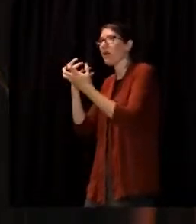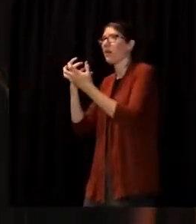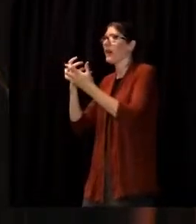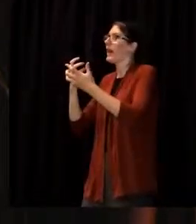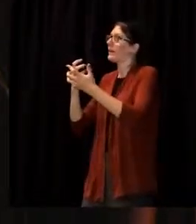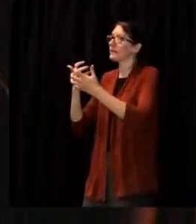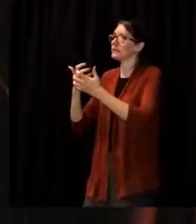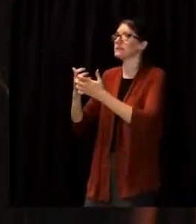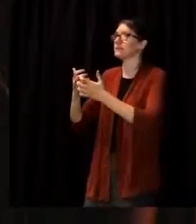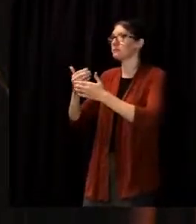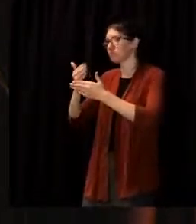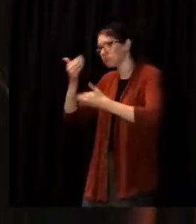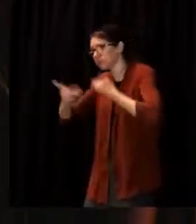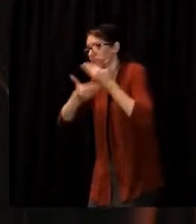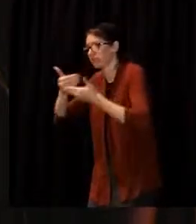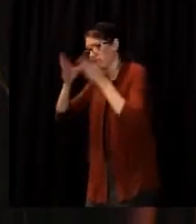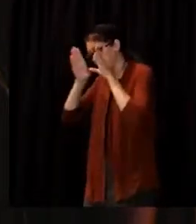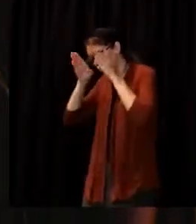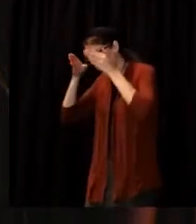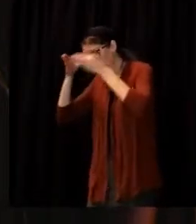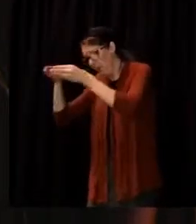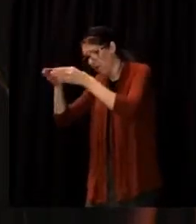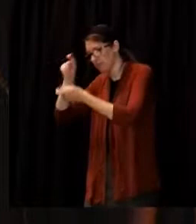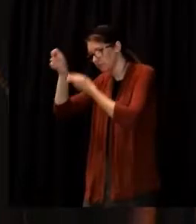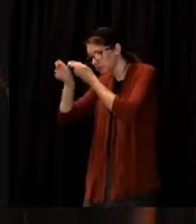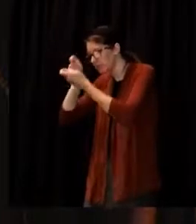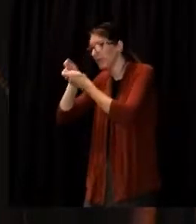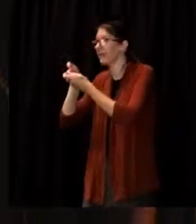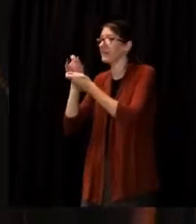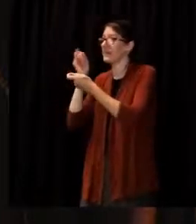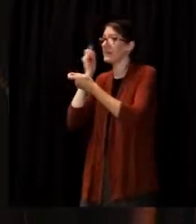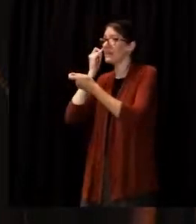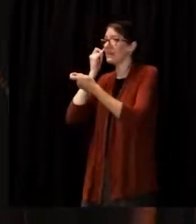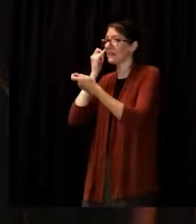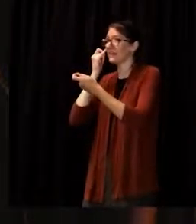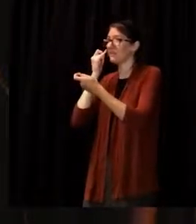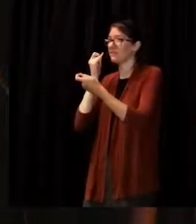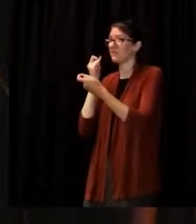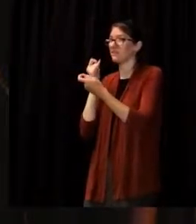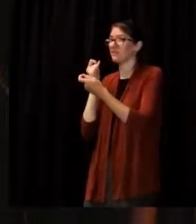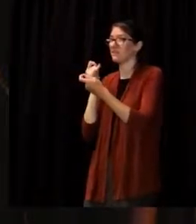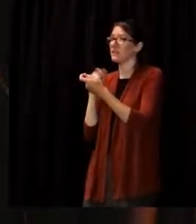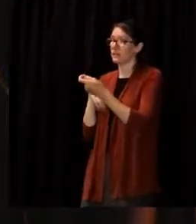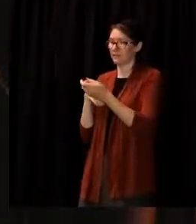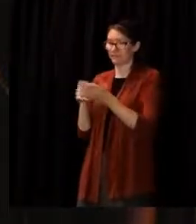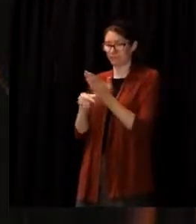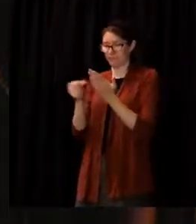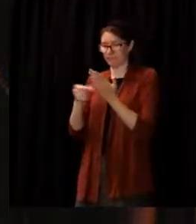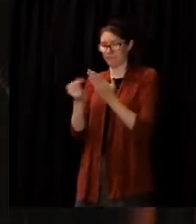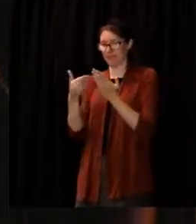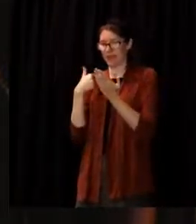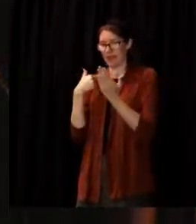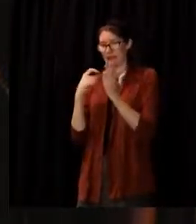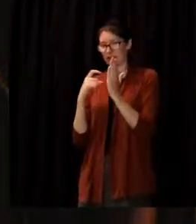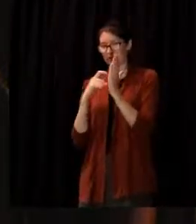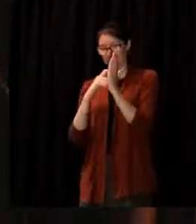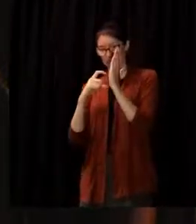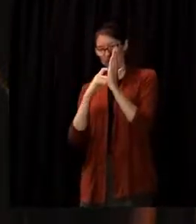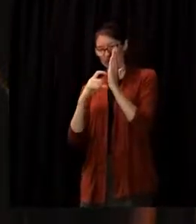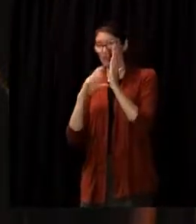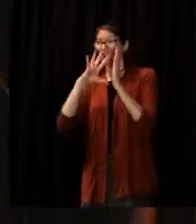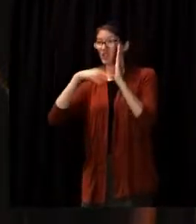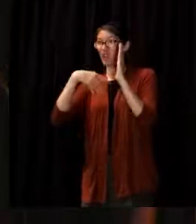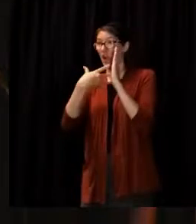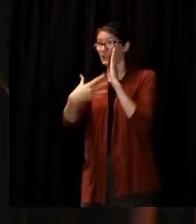it is very intentional. In fact, if you take your hand out here, you can kind of see there's a little space right here. We got these little charts in